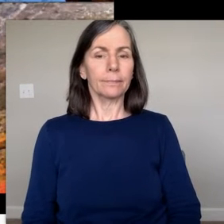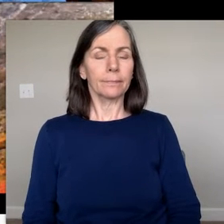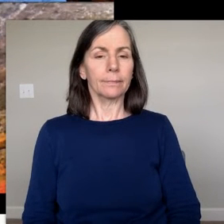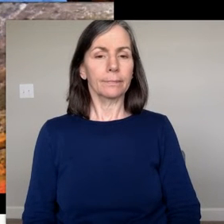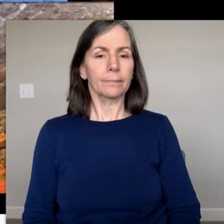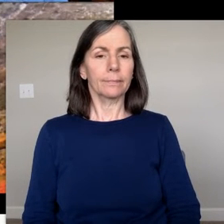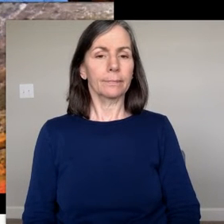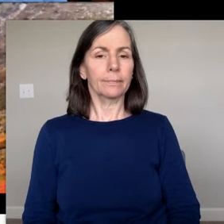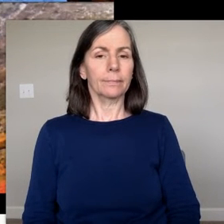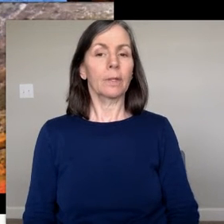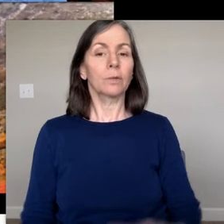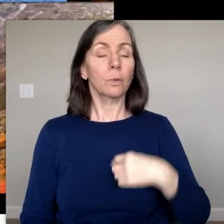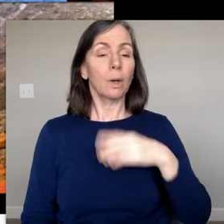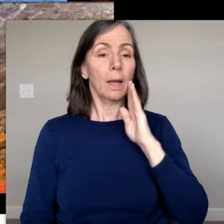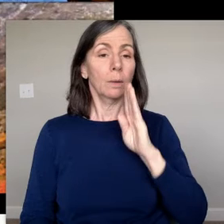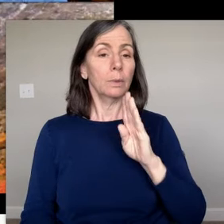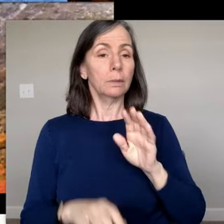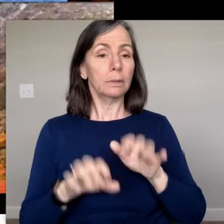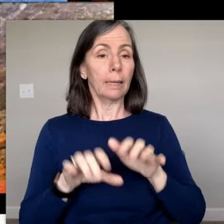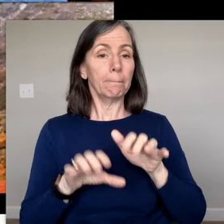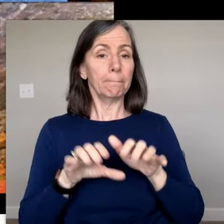So I'm going to type in